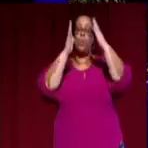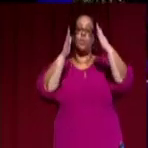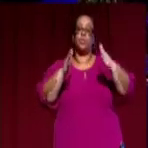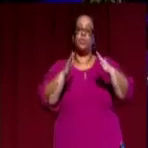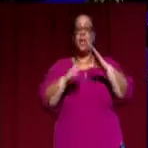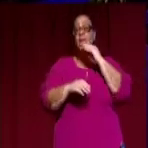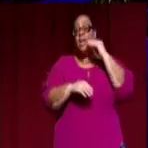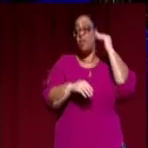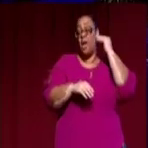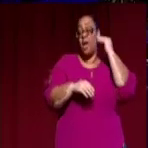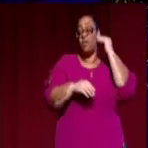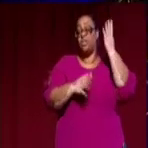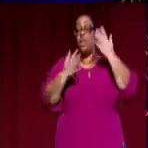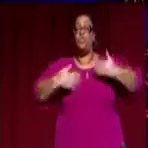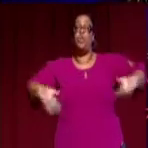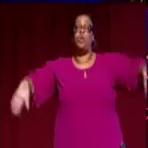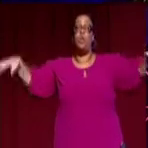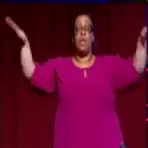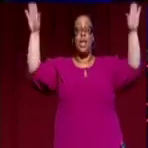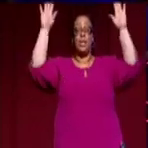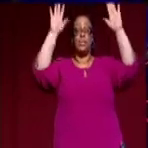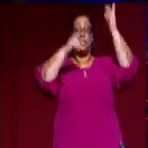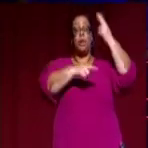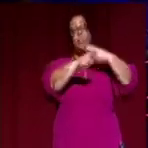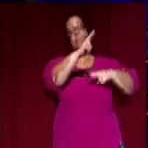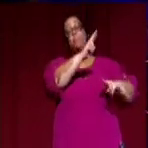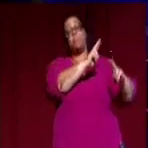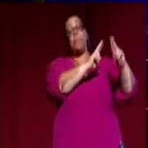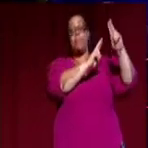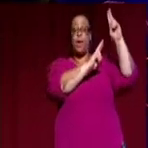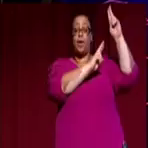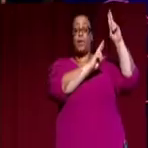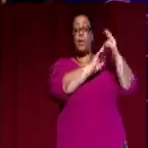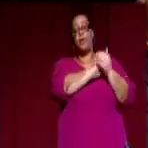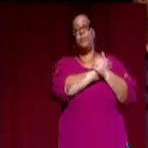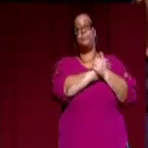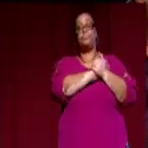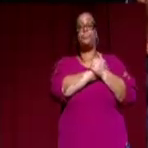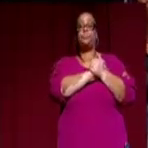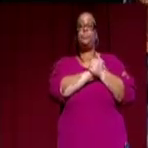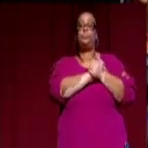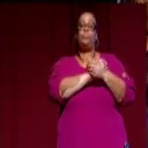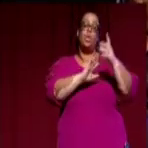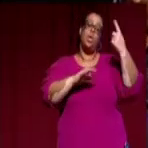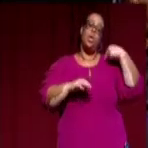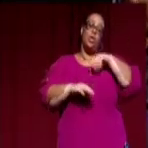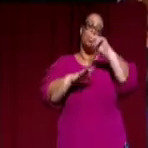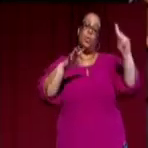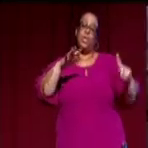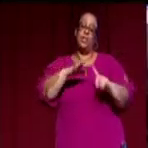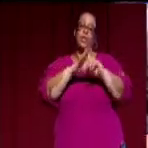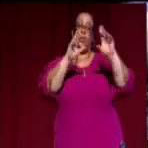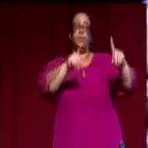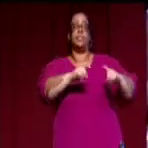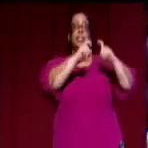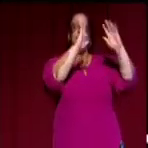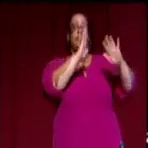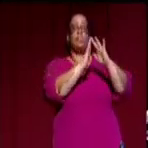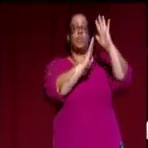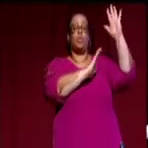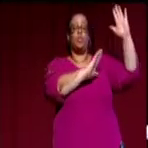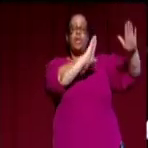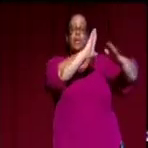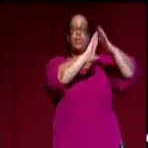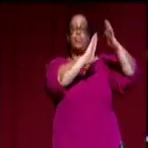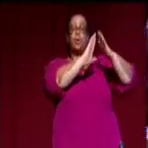Your house to throw your hands up, lift them up higher, lift them up higher. We come to give him the glory and the